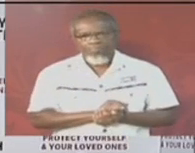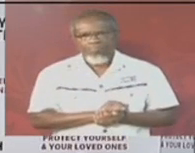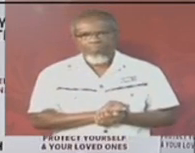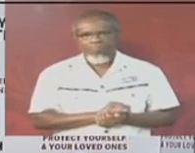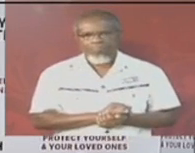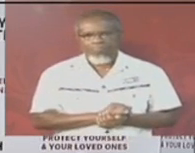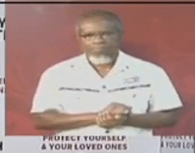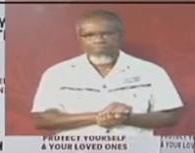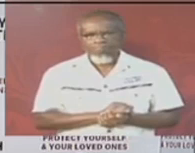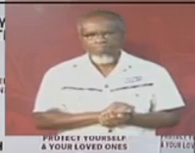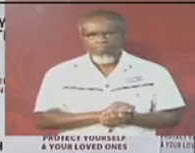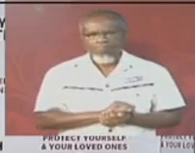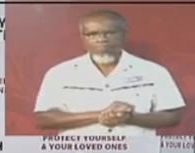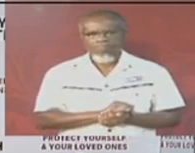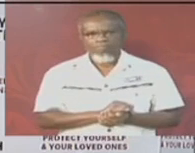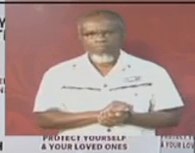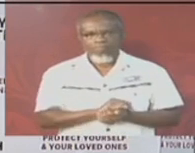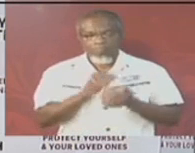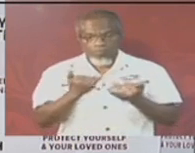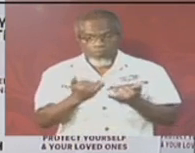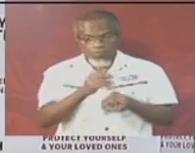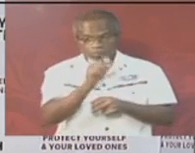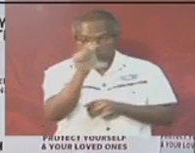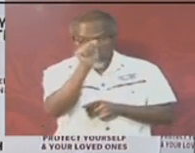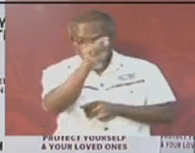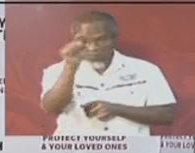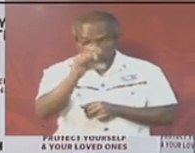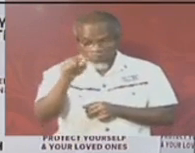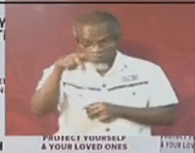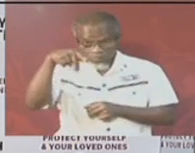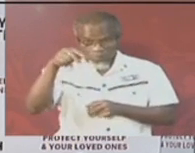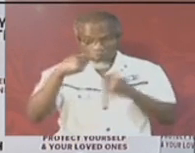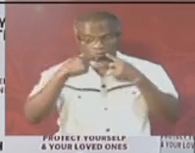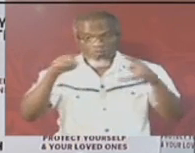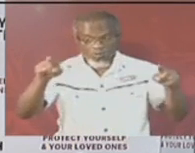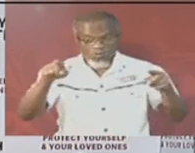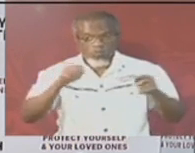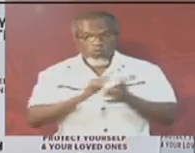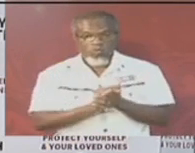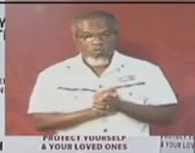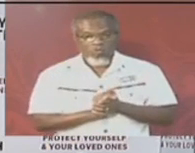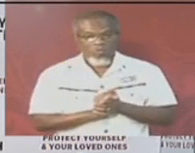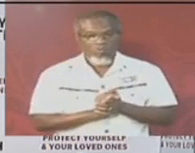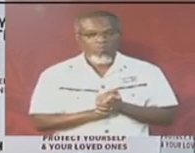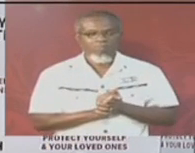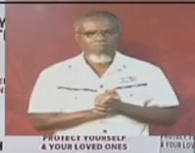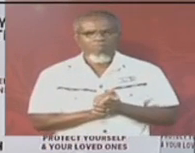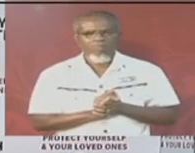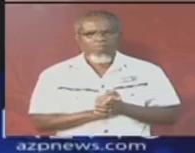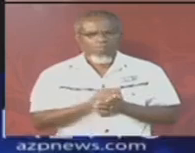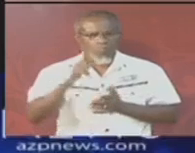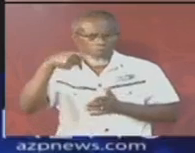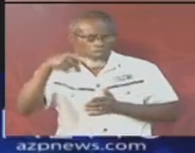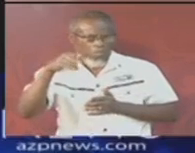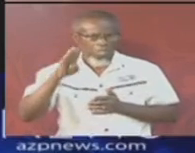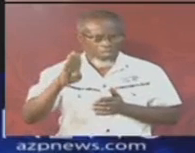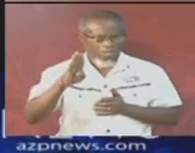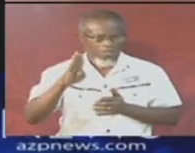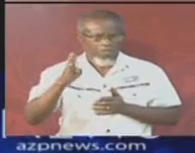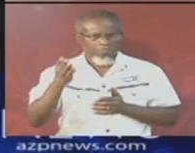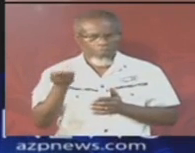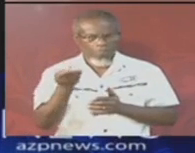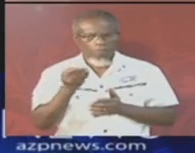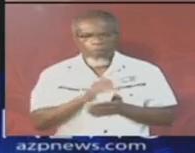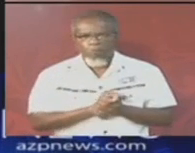AZP News. Hi, good morning, Prior Bihari, azpnews.com. Let me first say